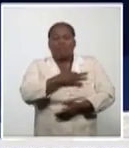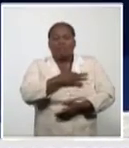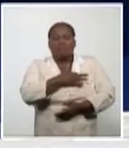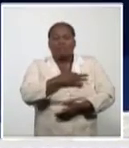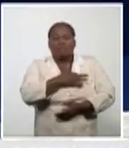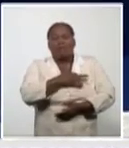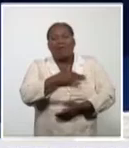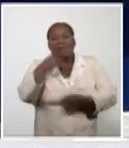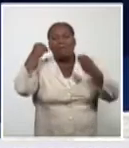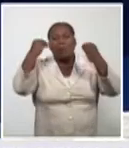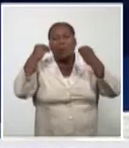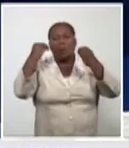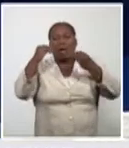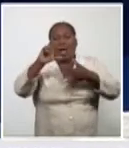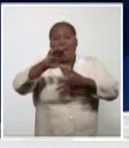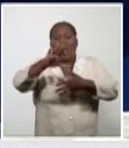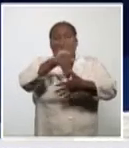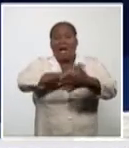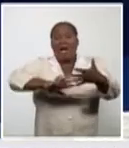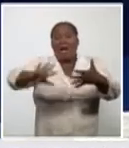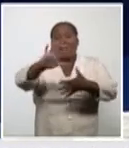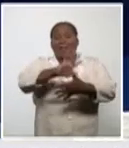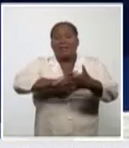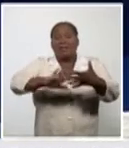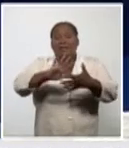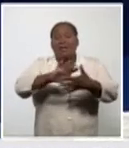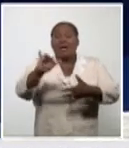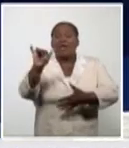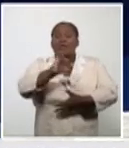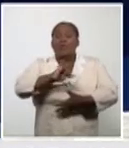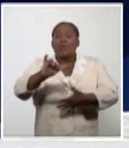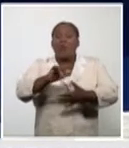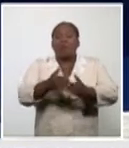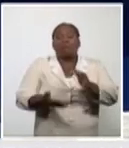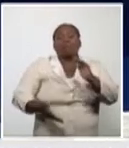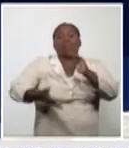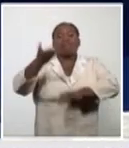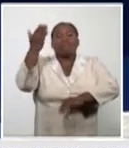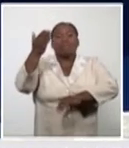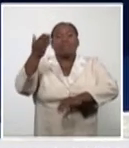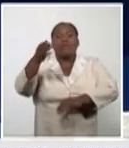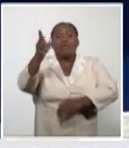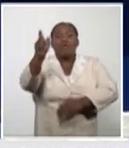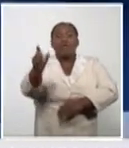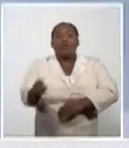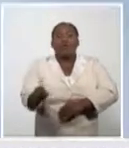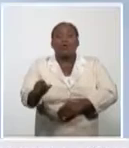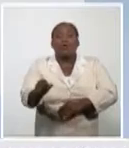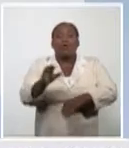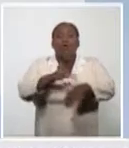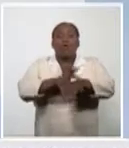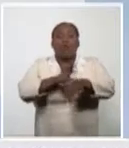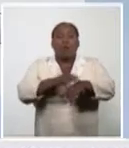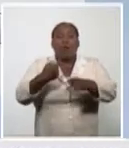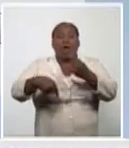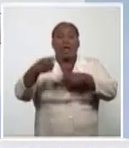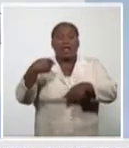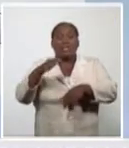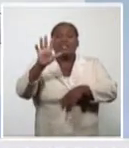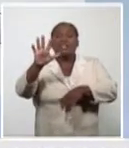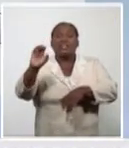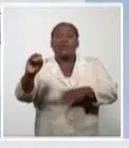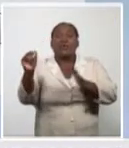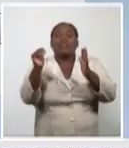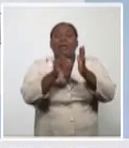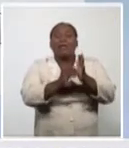As you can easily realize here, we are approaching 250,000 deaths from the disease globally, which is both very sad news and a major source